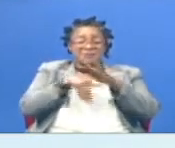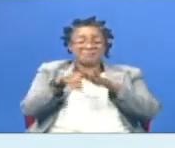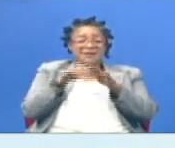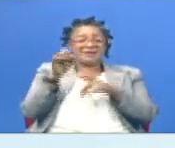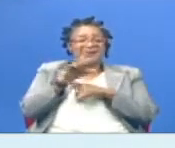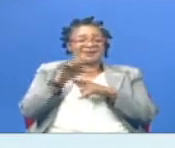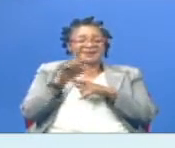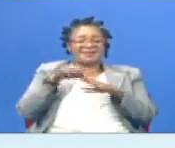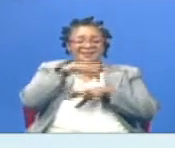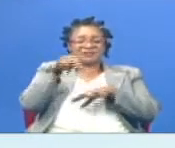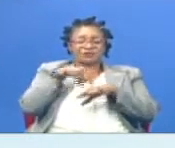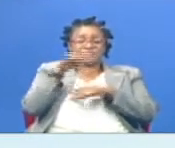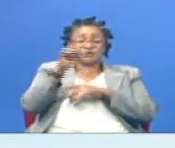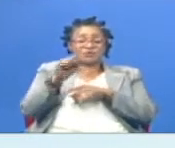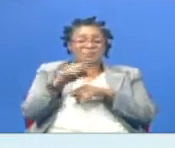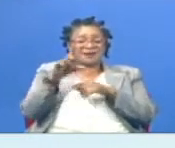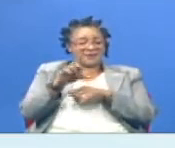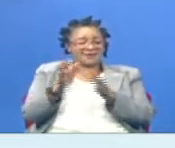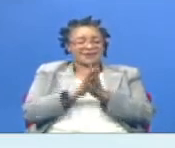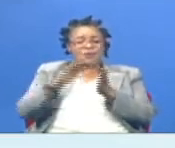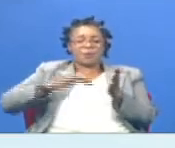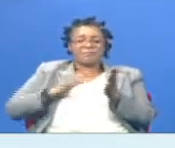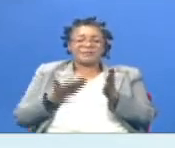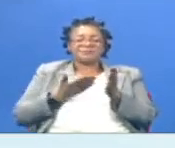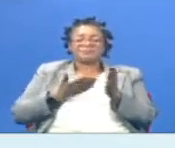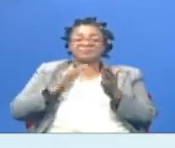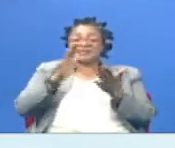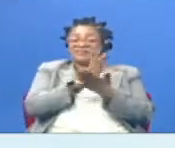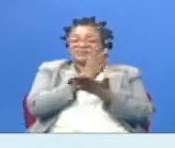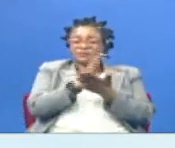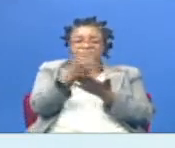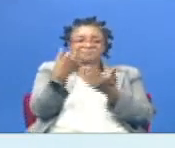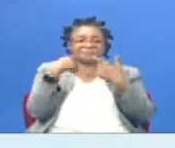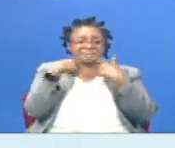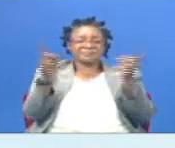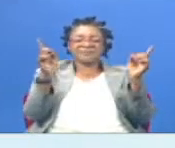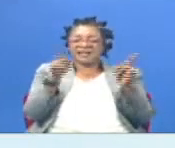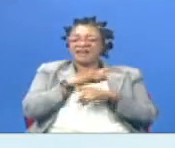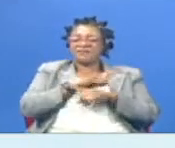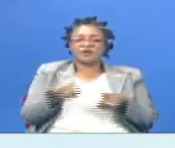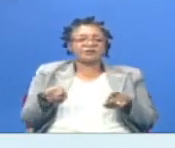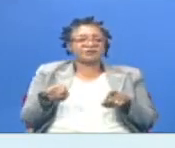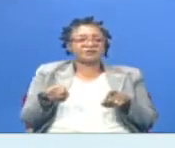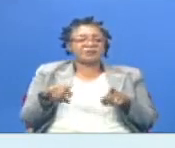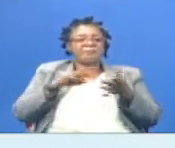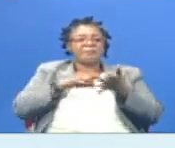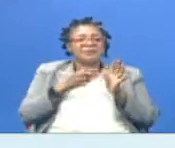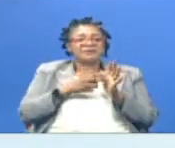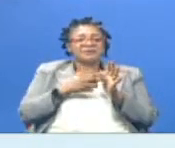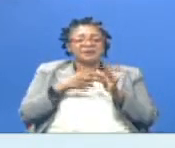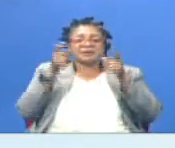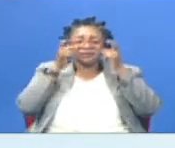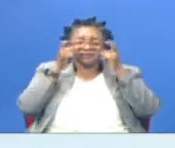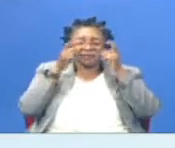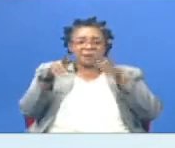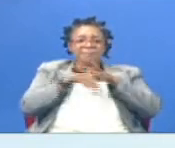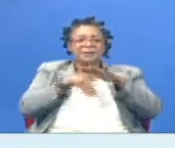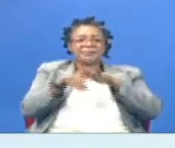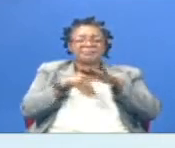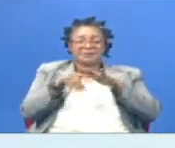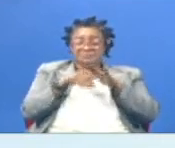the National Super League, and Women's Division 1 League have been declared null and void. This means that Tusker's Premier League victory